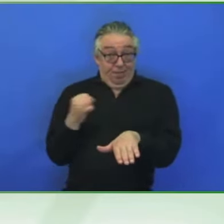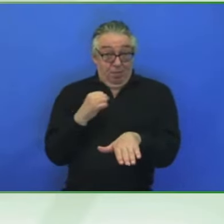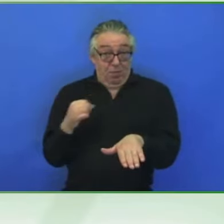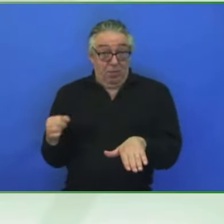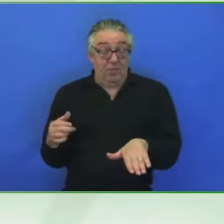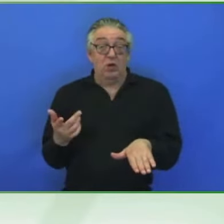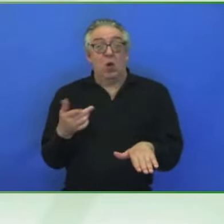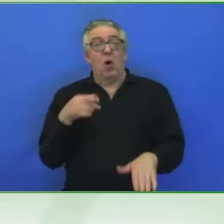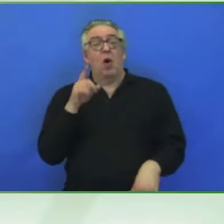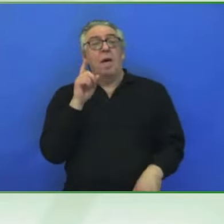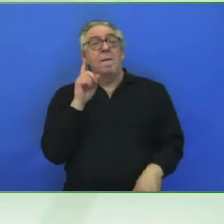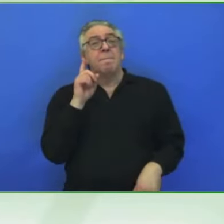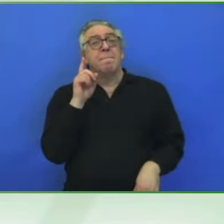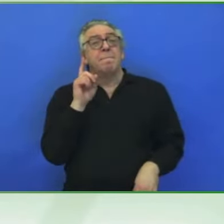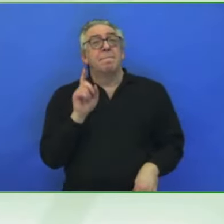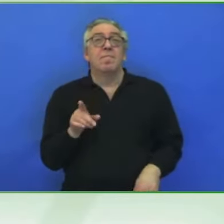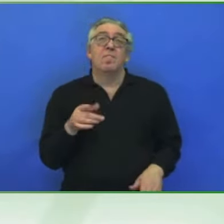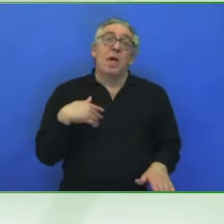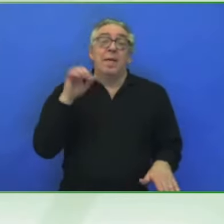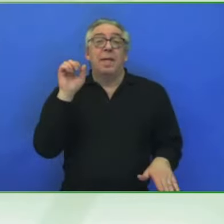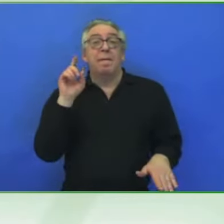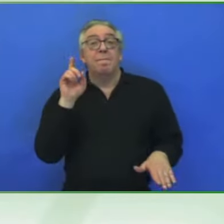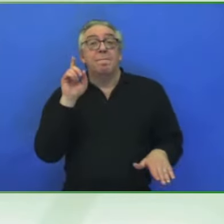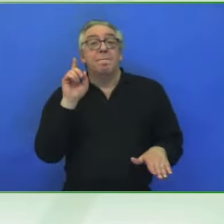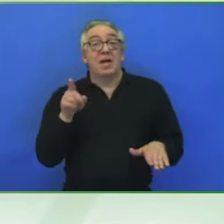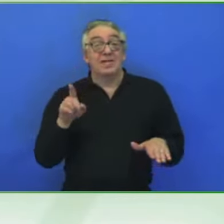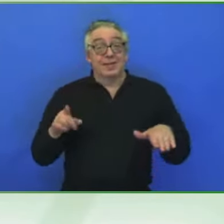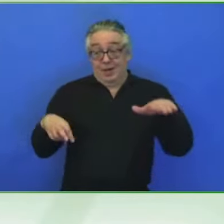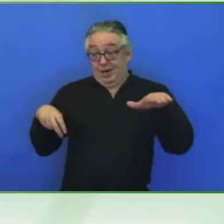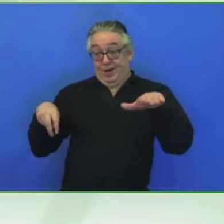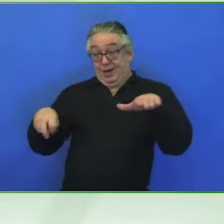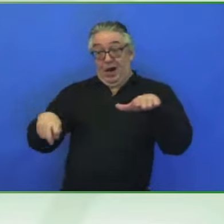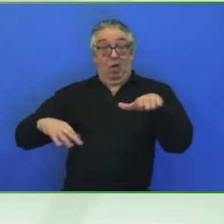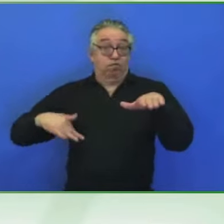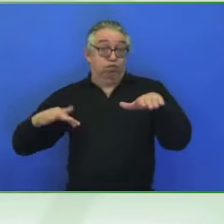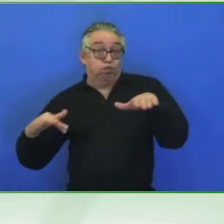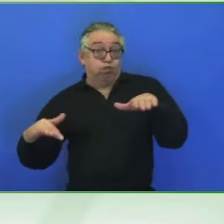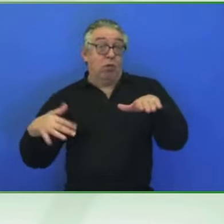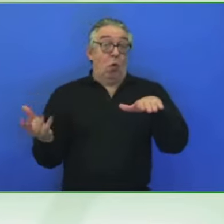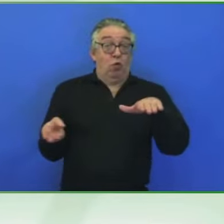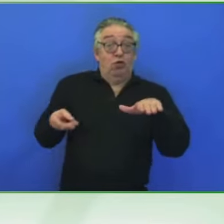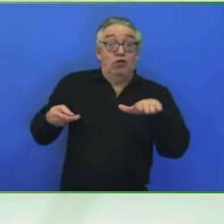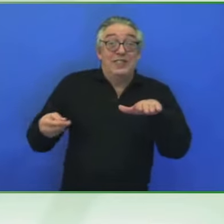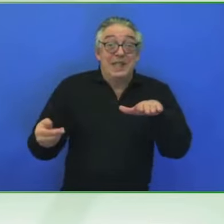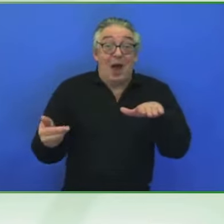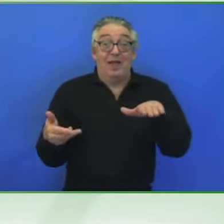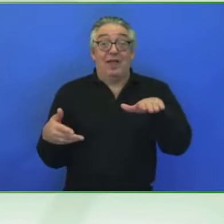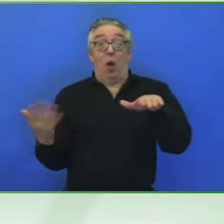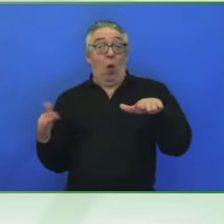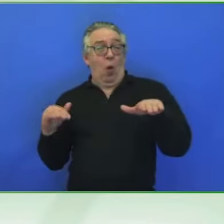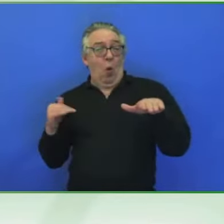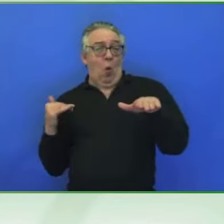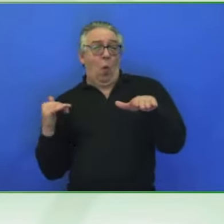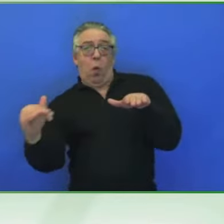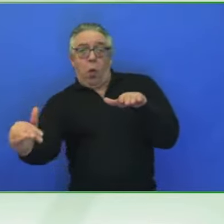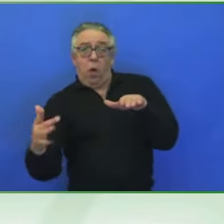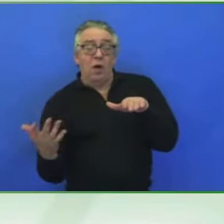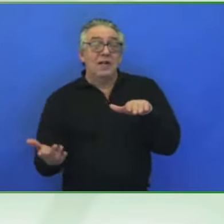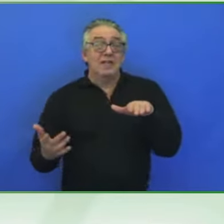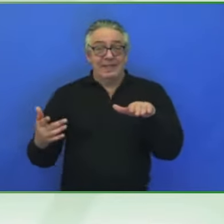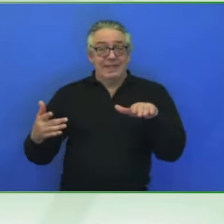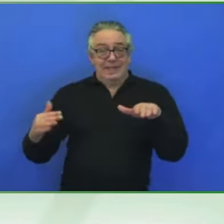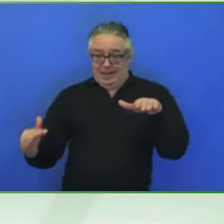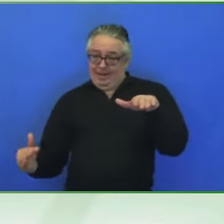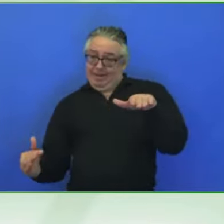ground. The space that the wheelchair users need mustn't take up